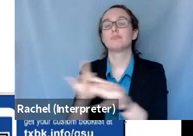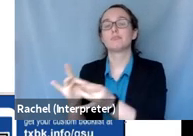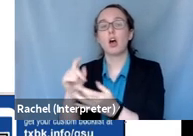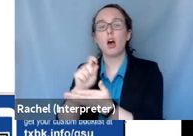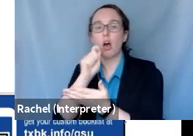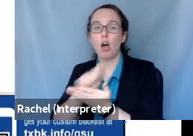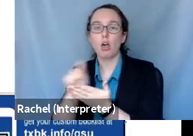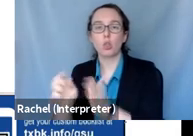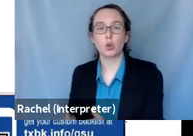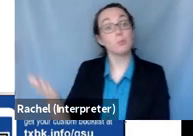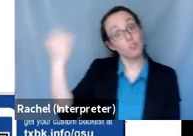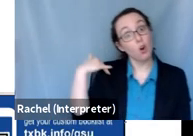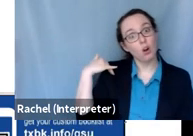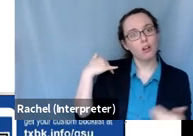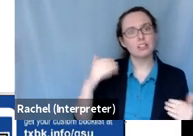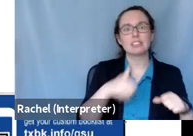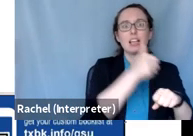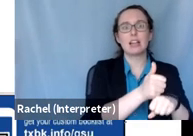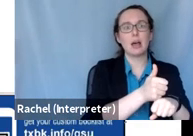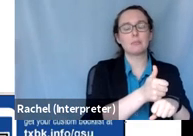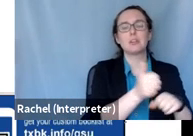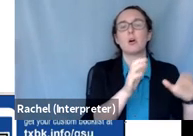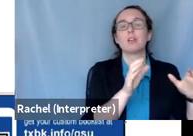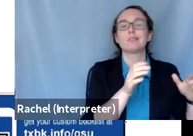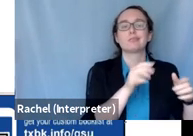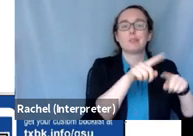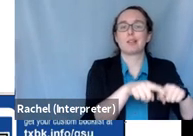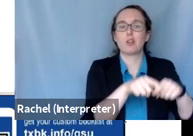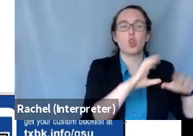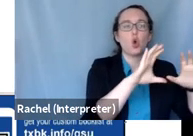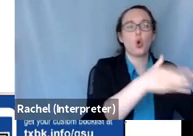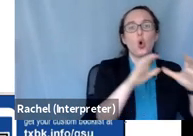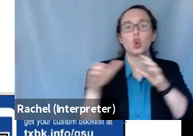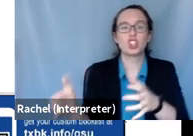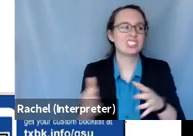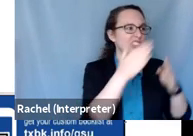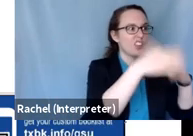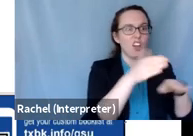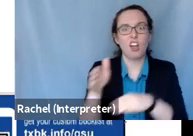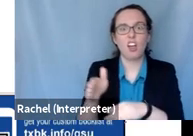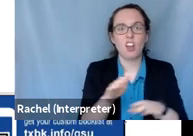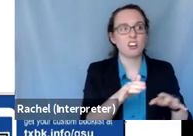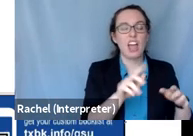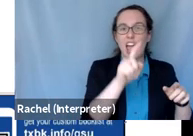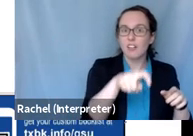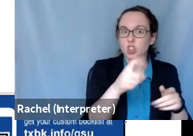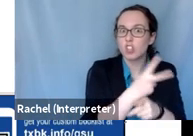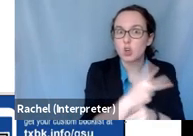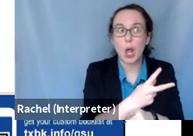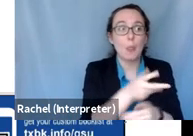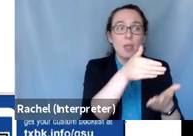familiar with abbreviations of courses and divisions. Then within that, you had to find your section number, so it was a little